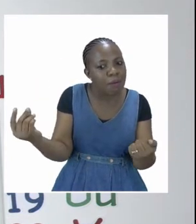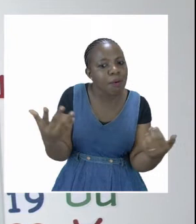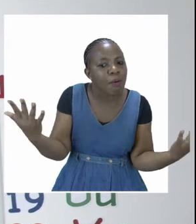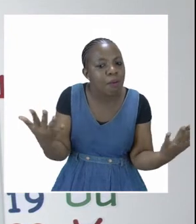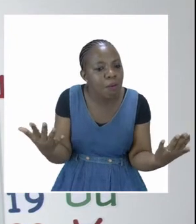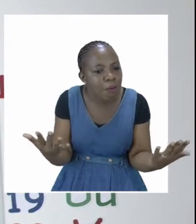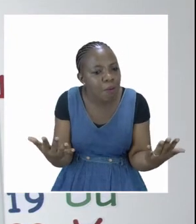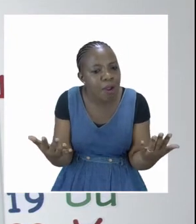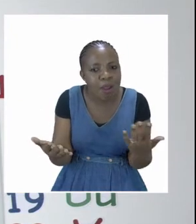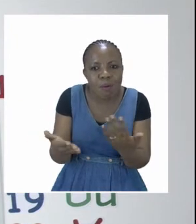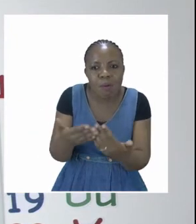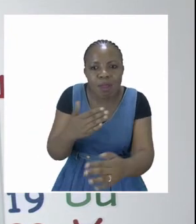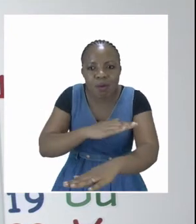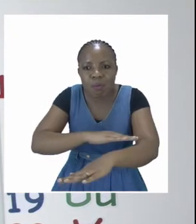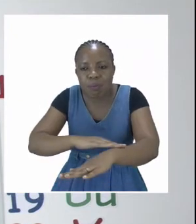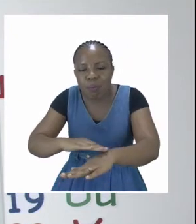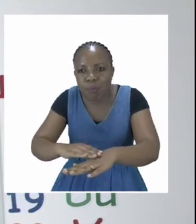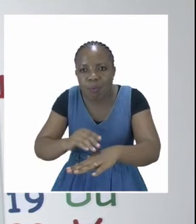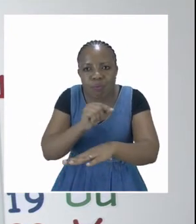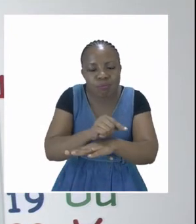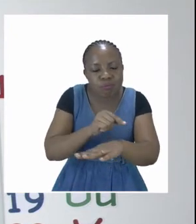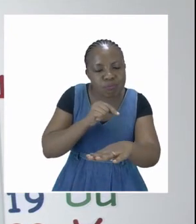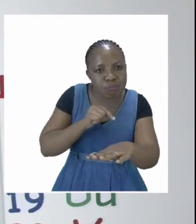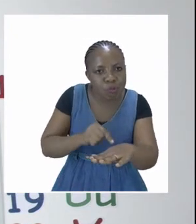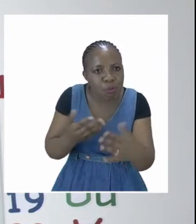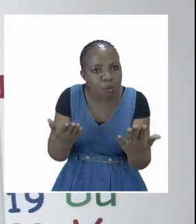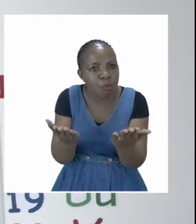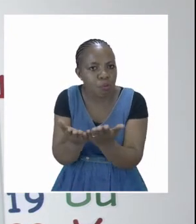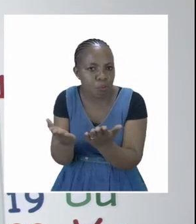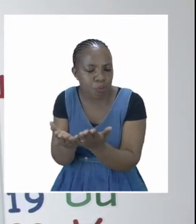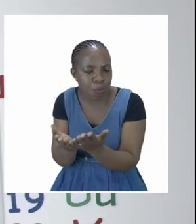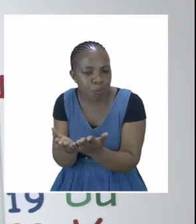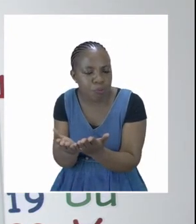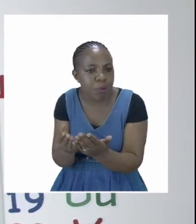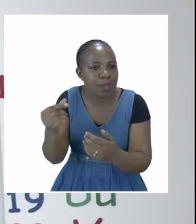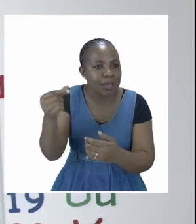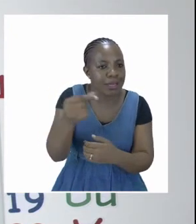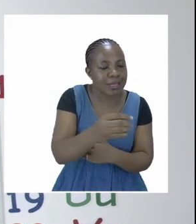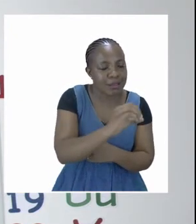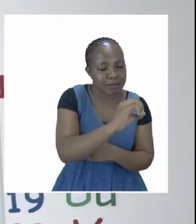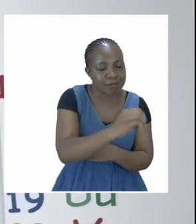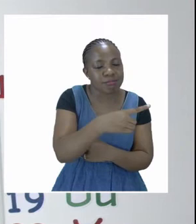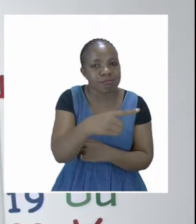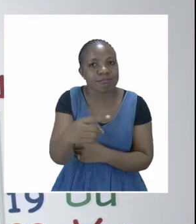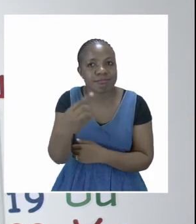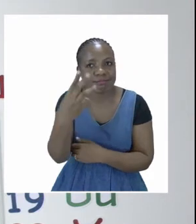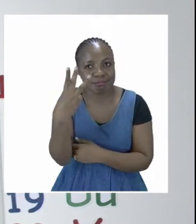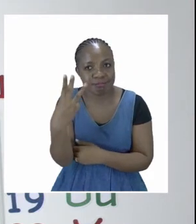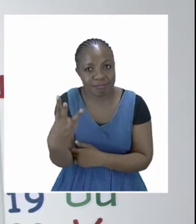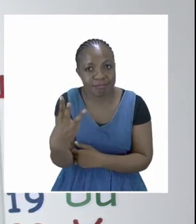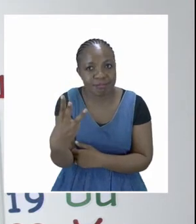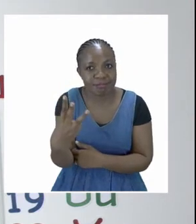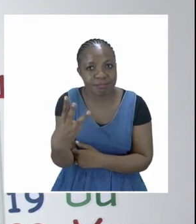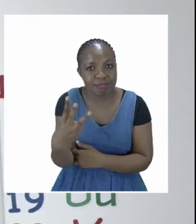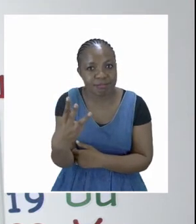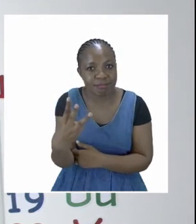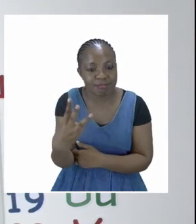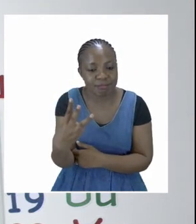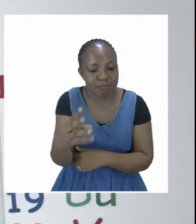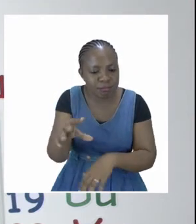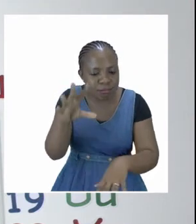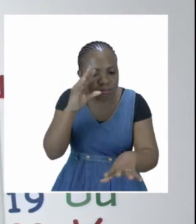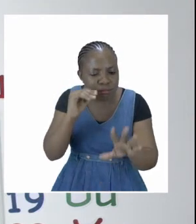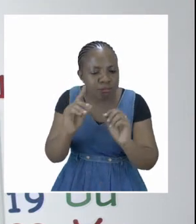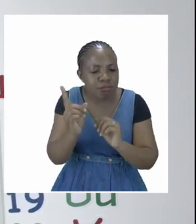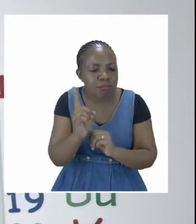to Thursday for pre-primary up until grade 3. The lessons are for listening